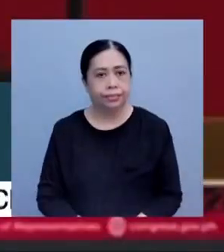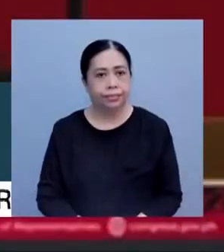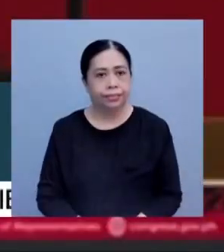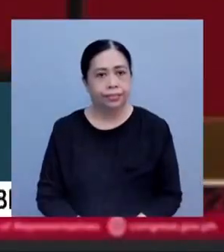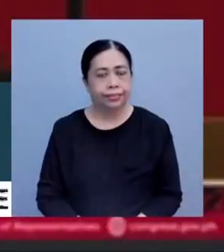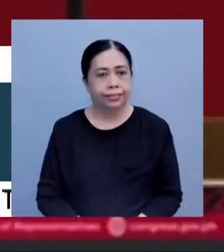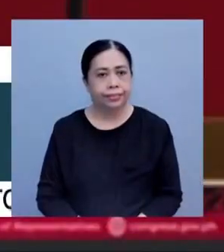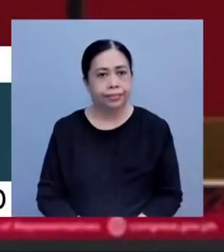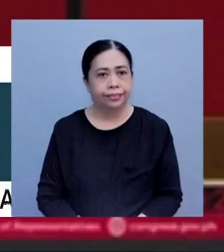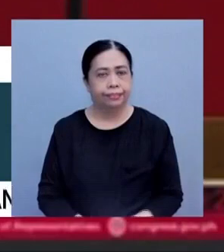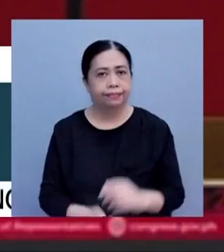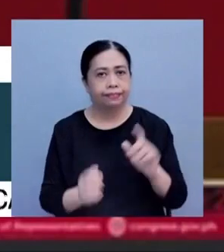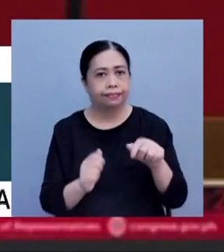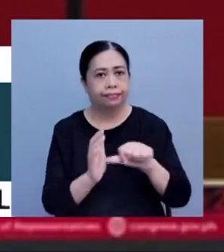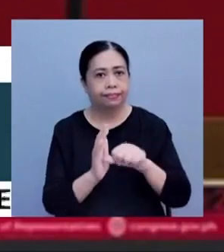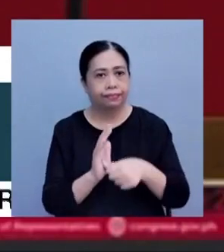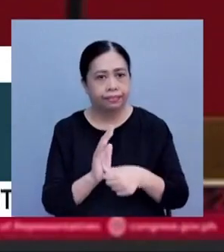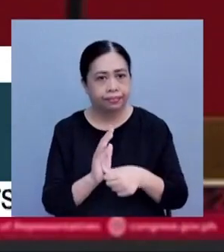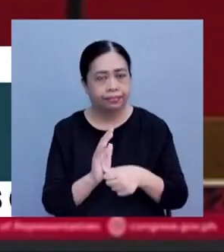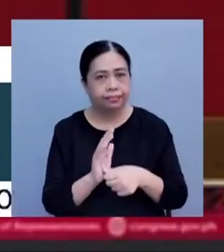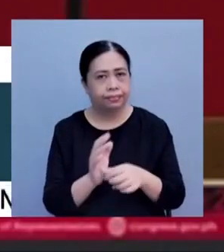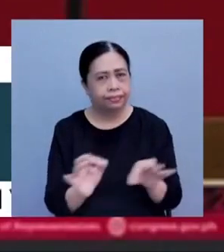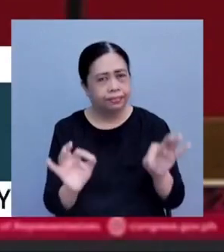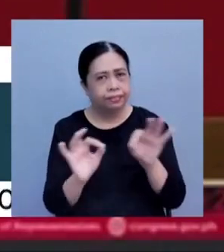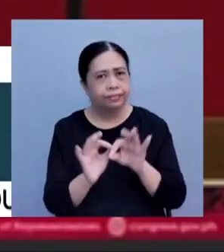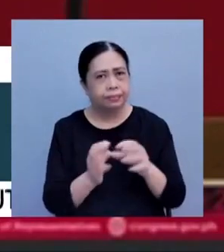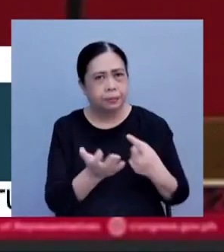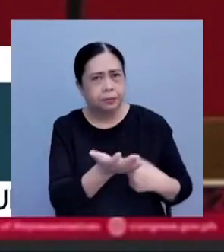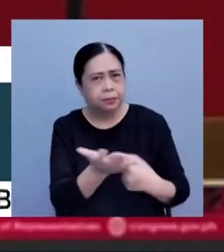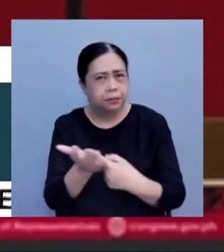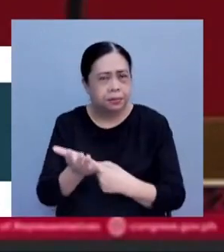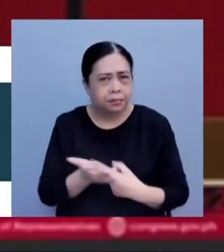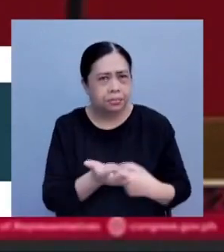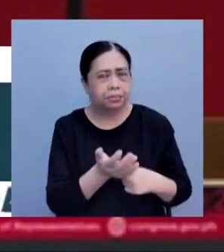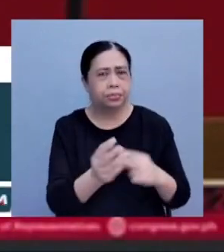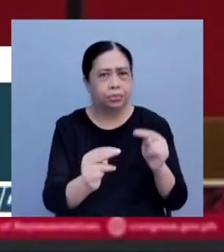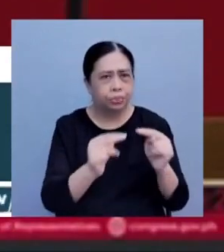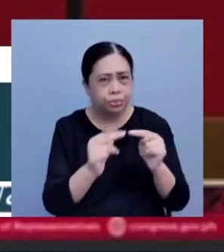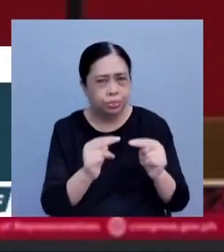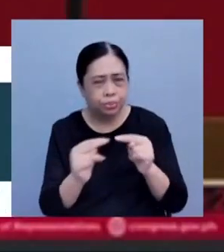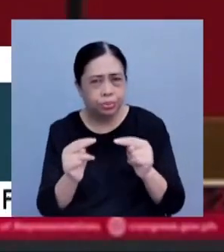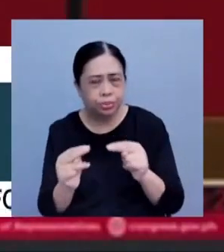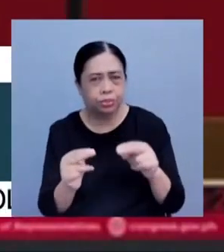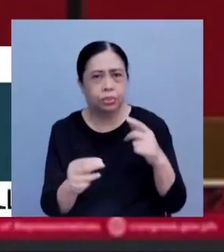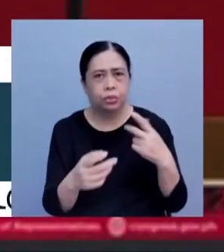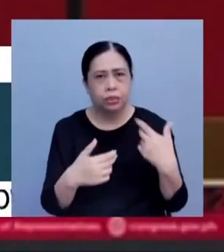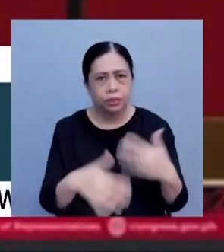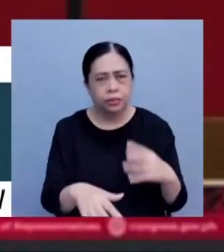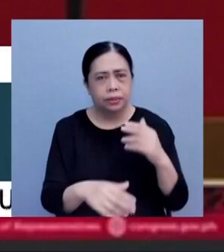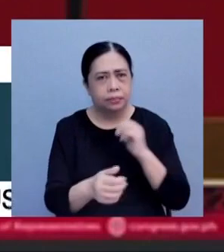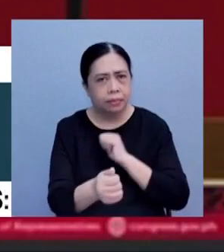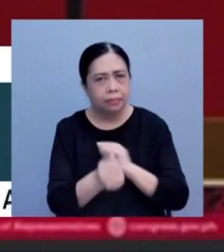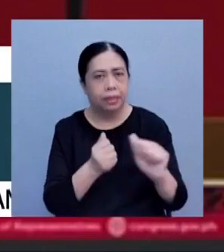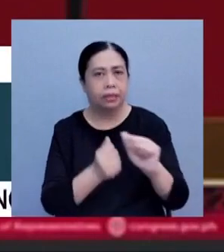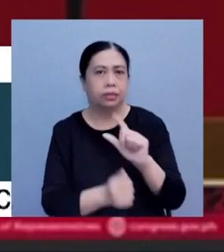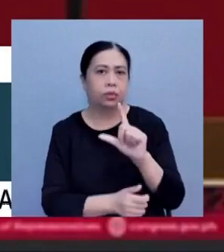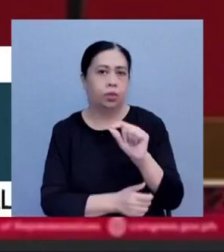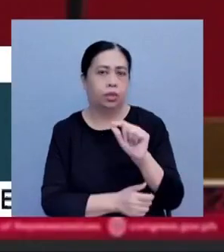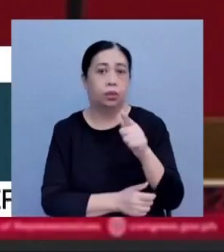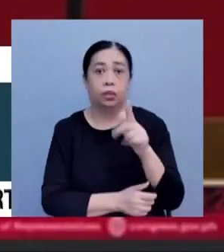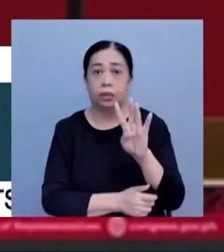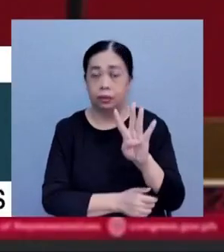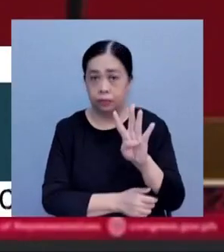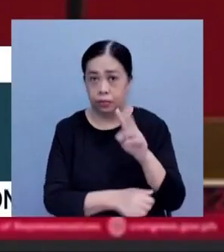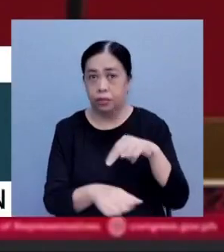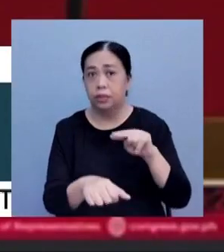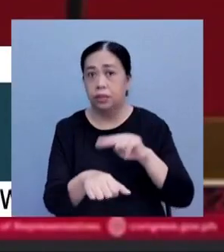I should emphasize the extensive deliberations and negotiations we undertook to pass the 2024